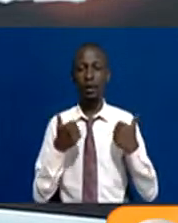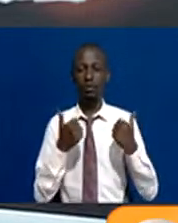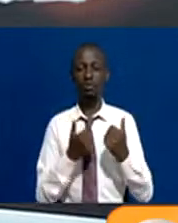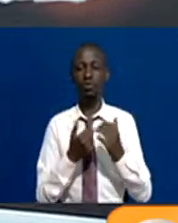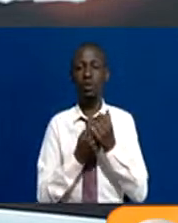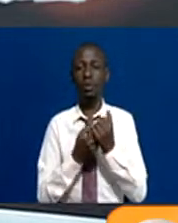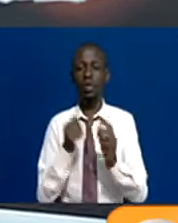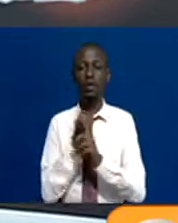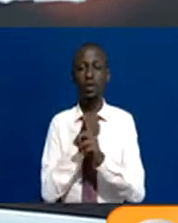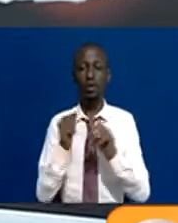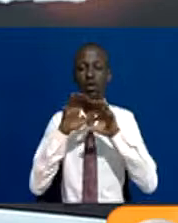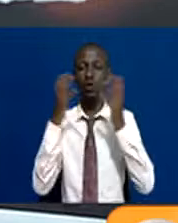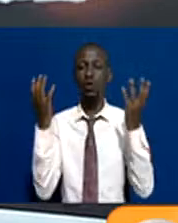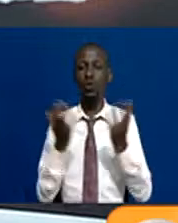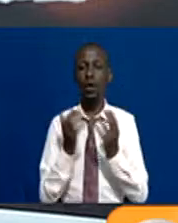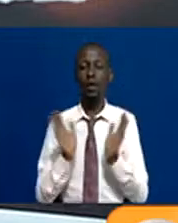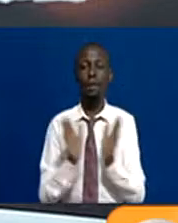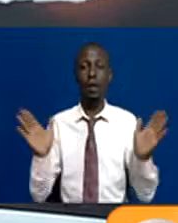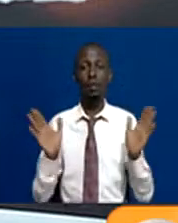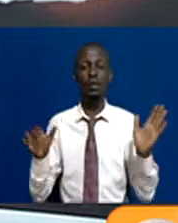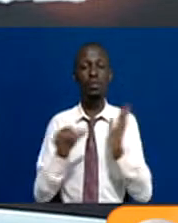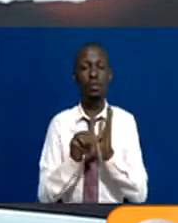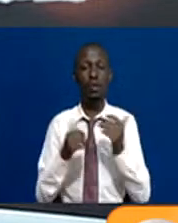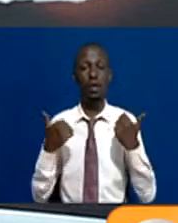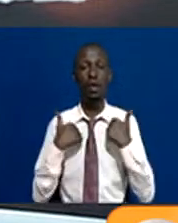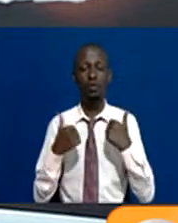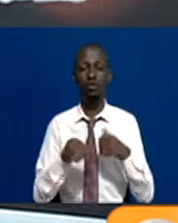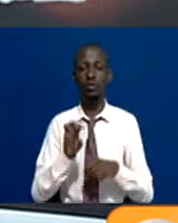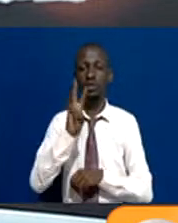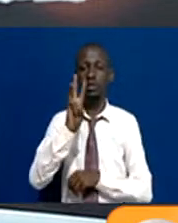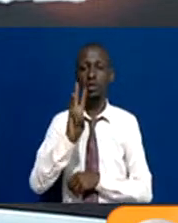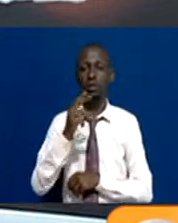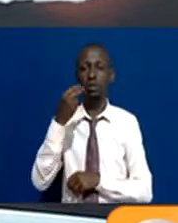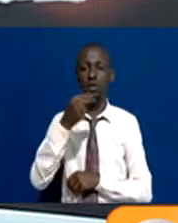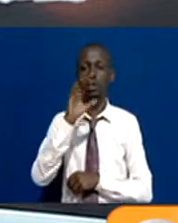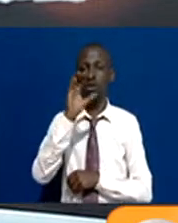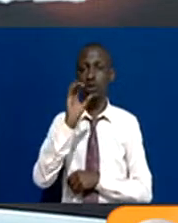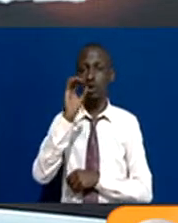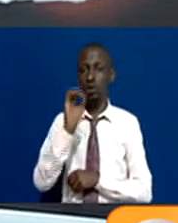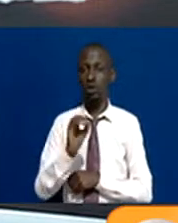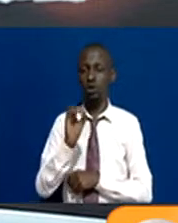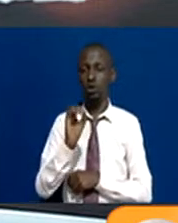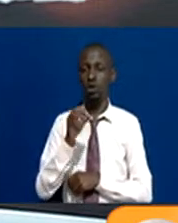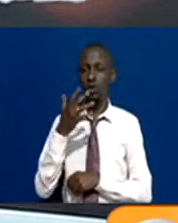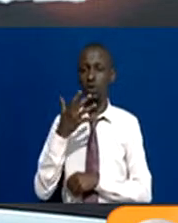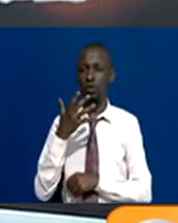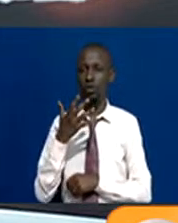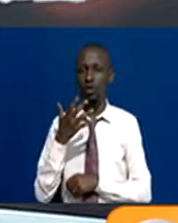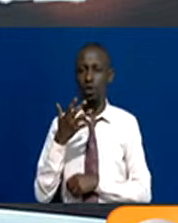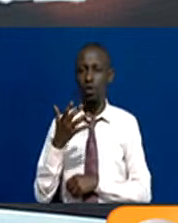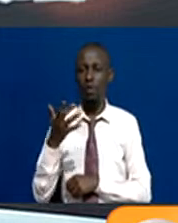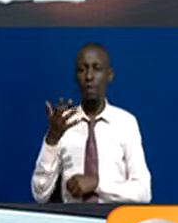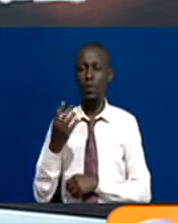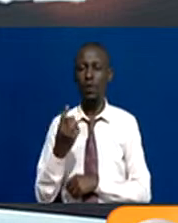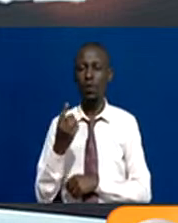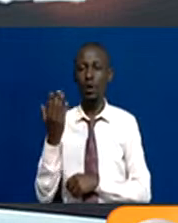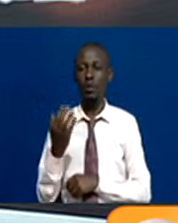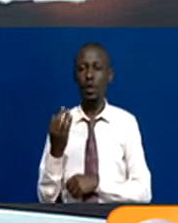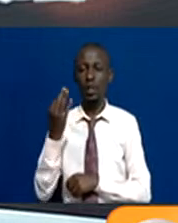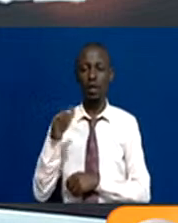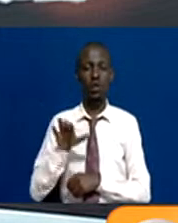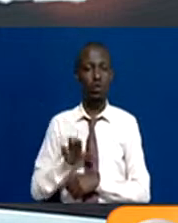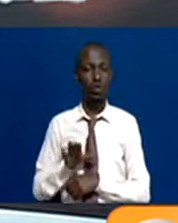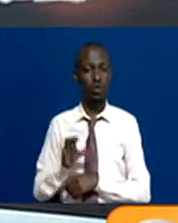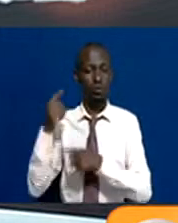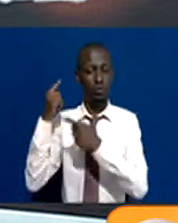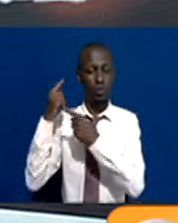doubt a global public health problem. The World Health Organization, or WHO, estimates that almost one-third of women